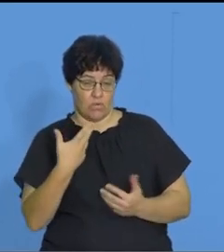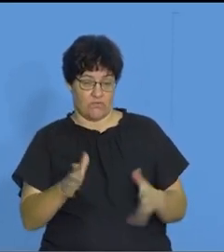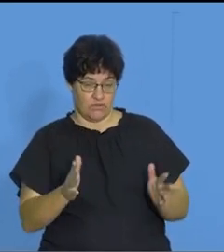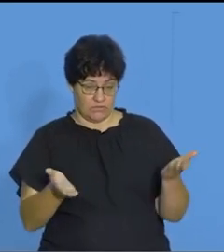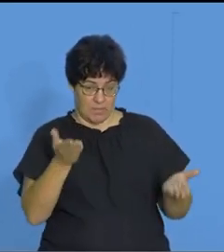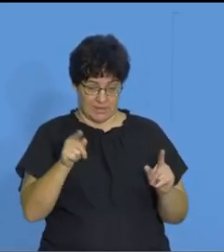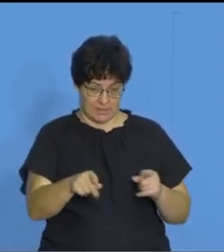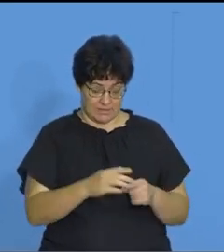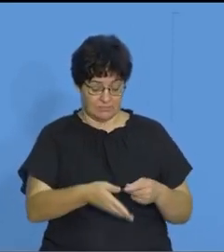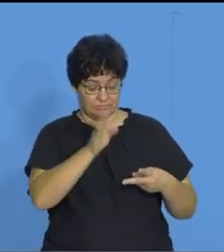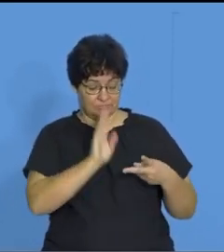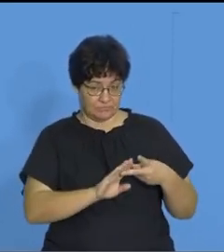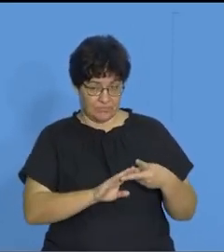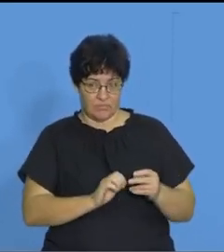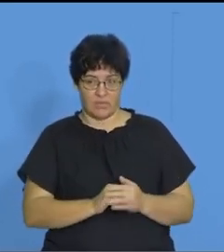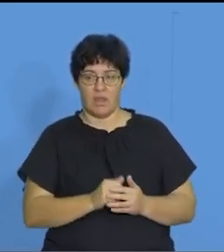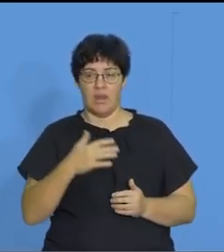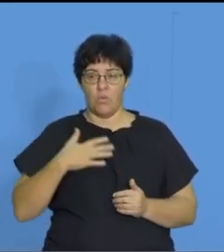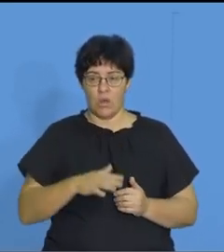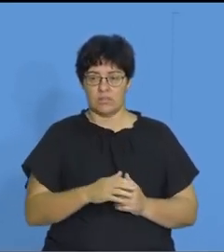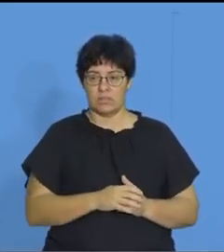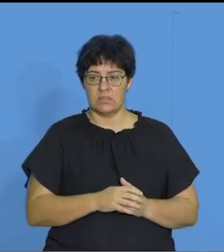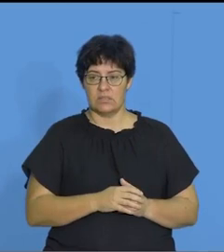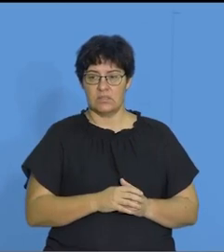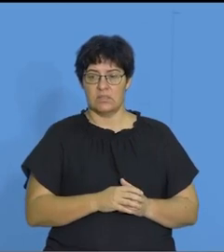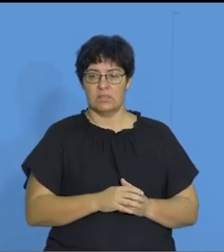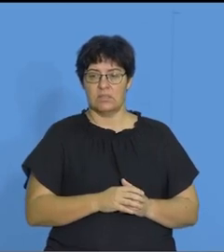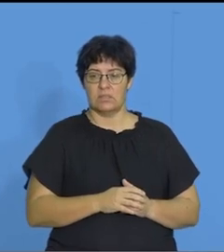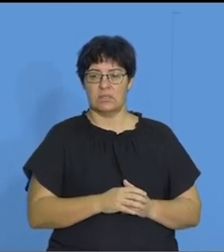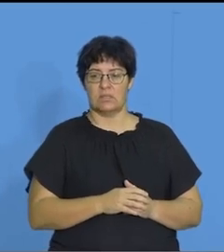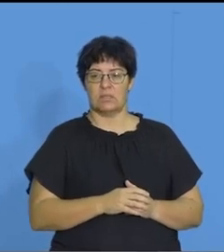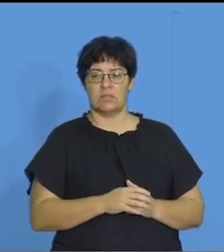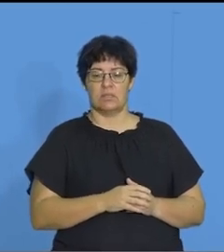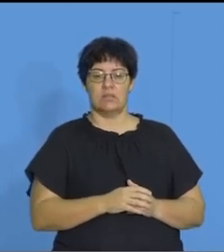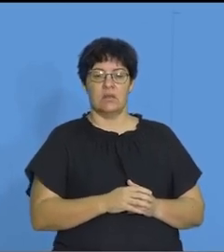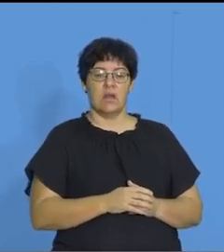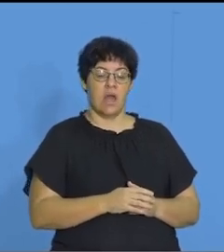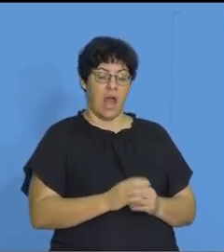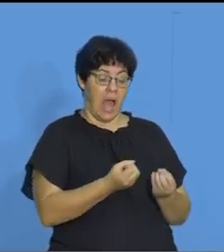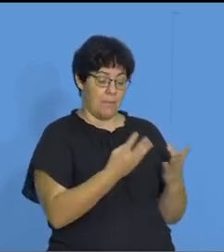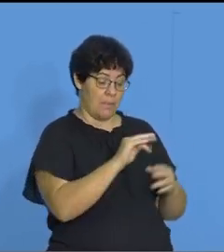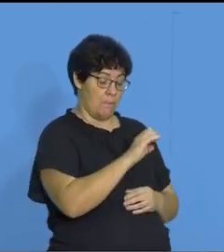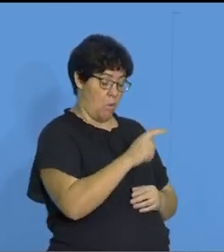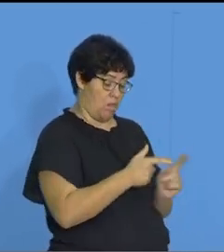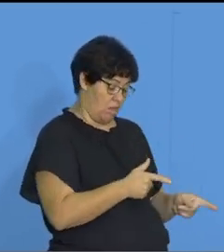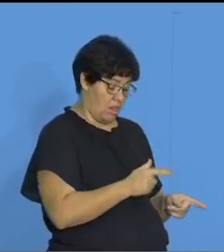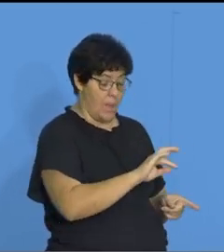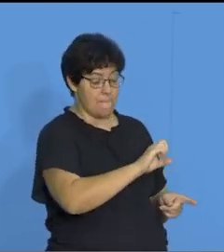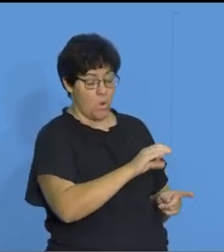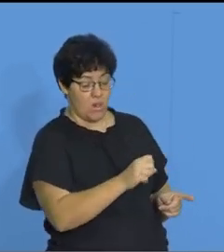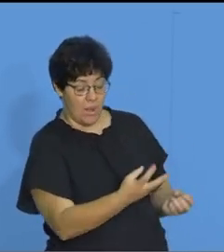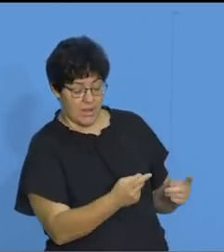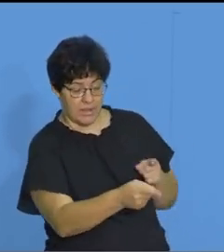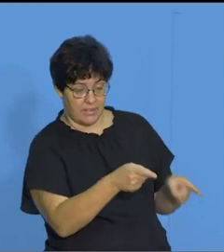first, we want to determine the number of the moles of each substance present in terms of the